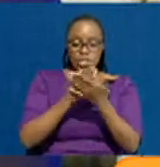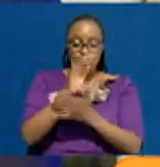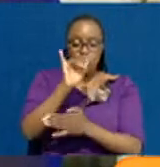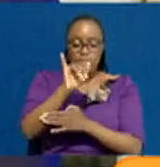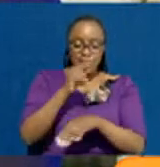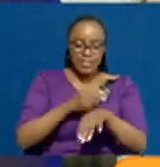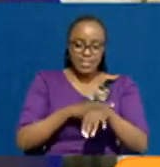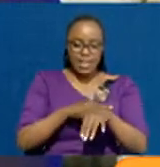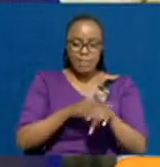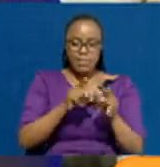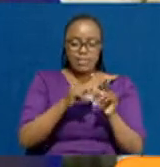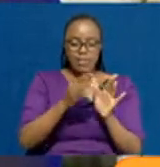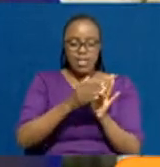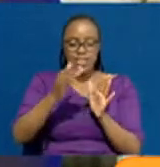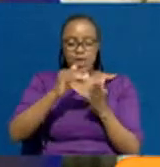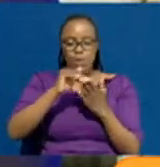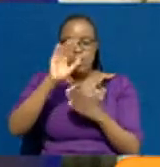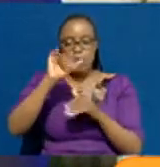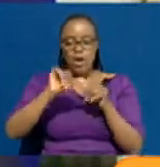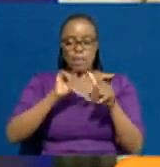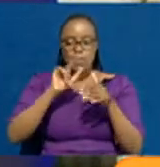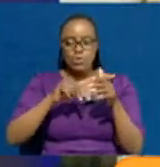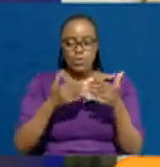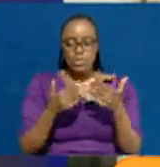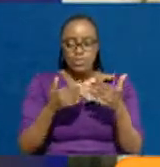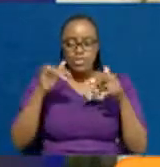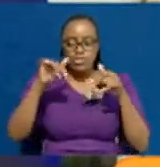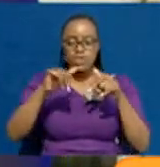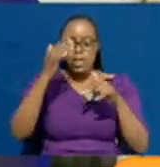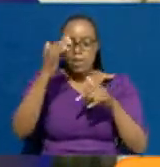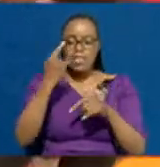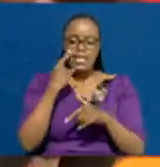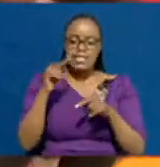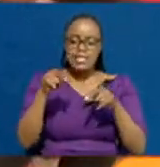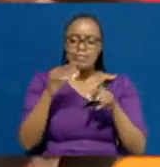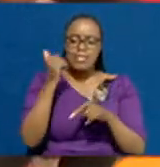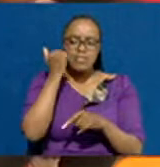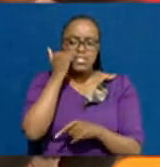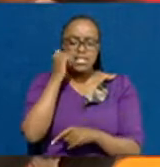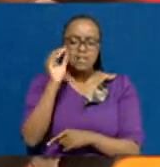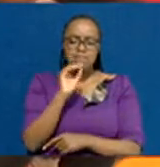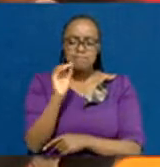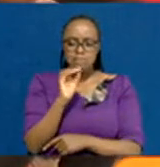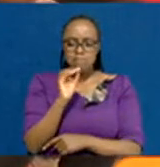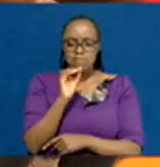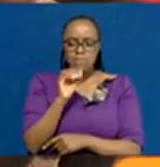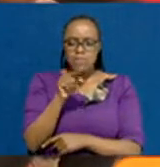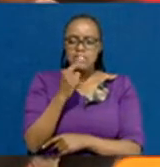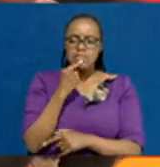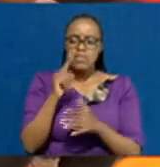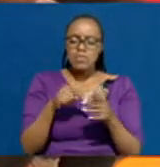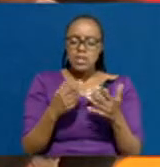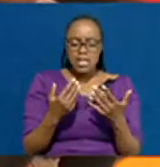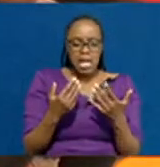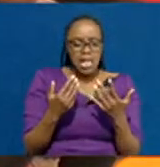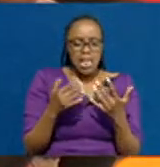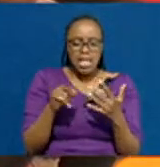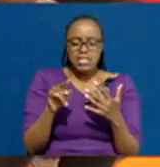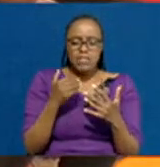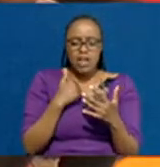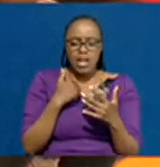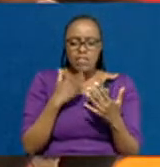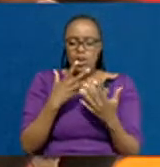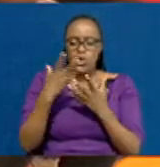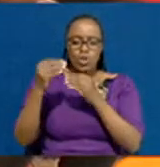time were more of, because they are not seeing themselves as sick. So, but then the hotel is closed, so they are no longer going there